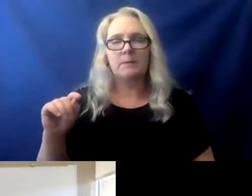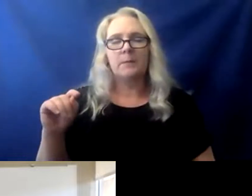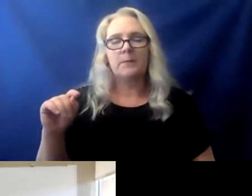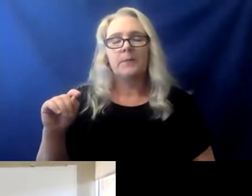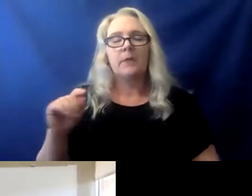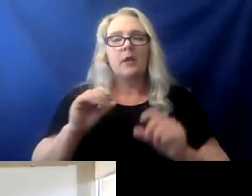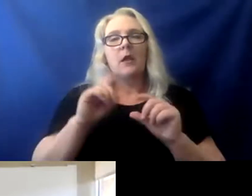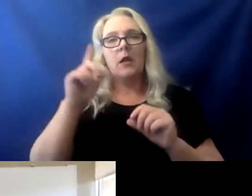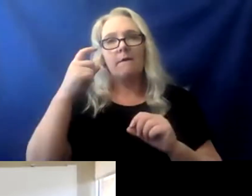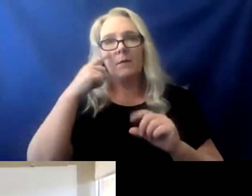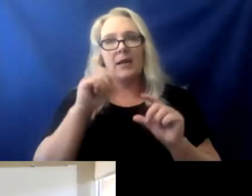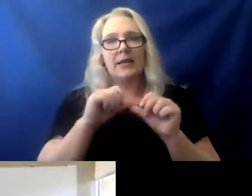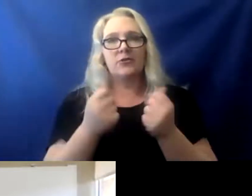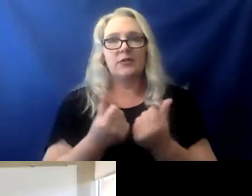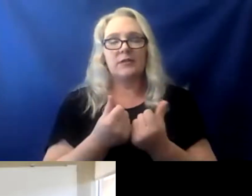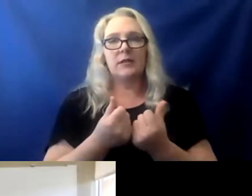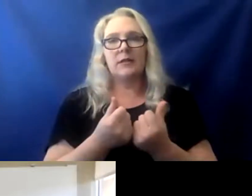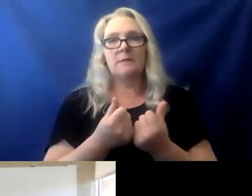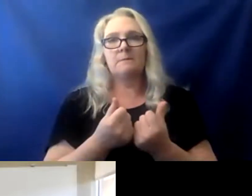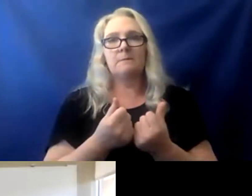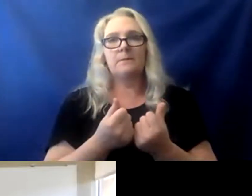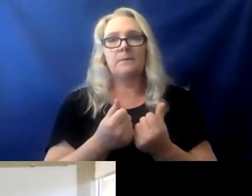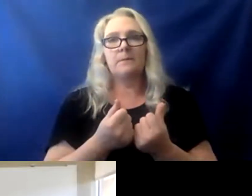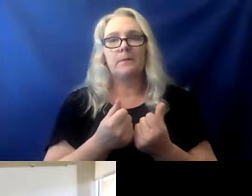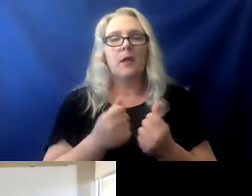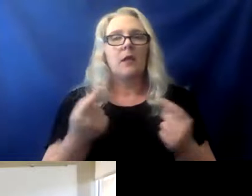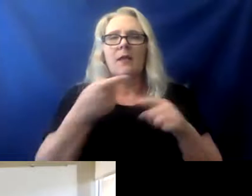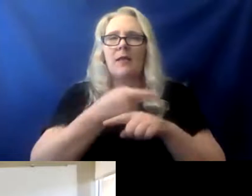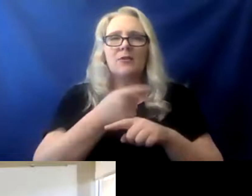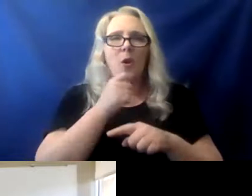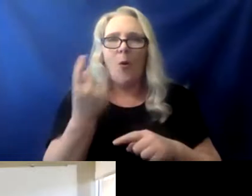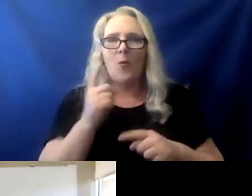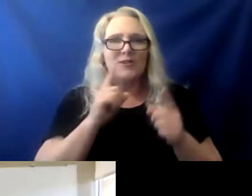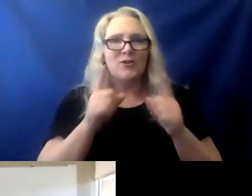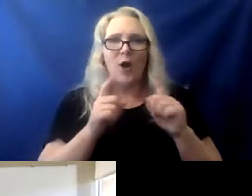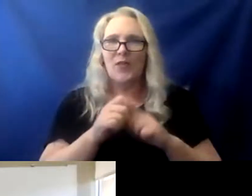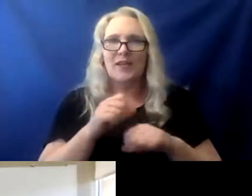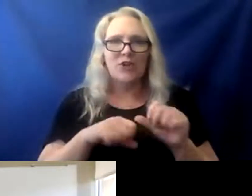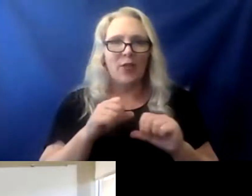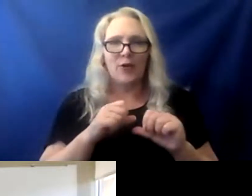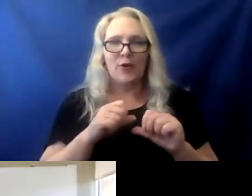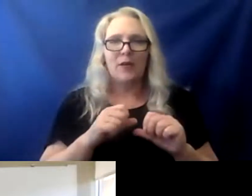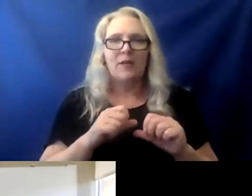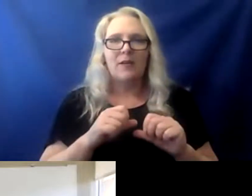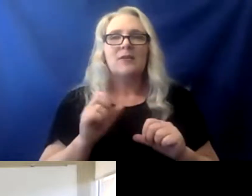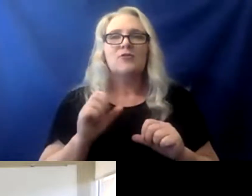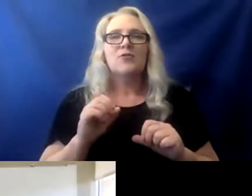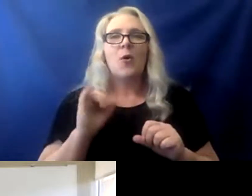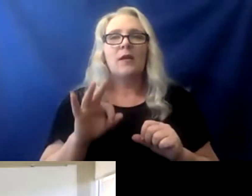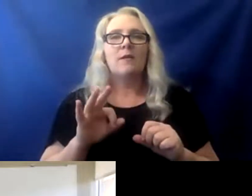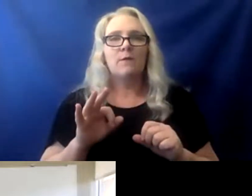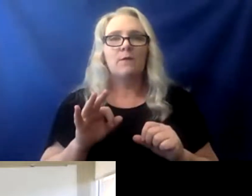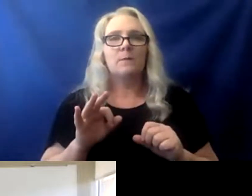government agency, in the agency don't necessarily talk to one another. So when we're creating a good of something,